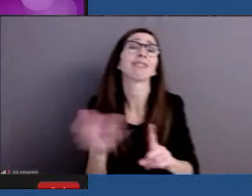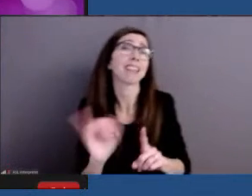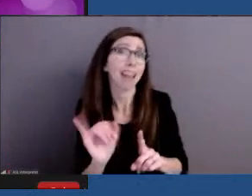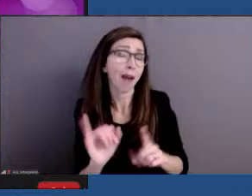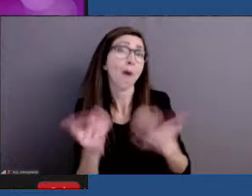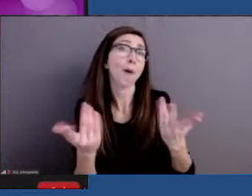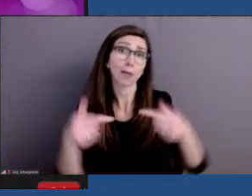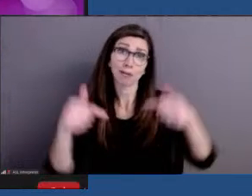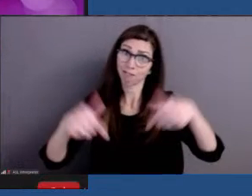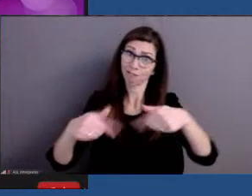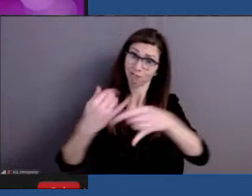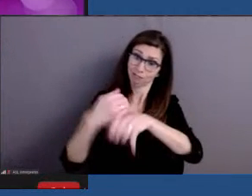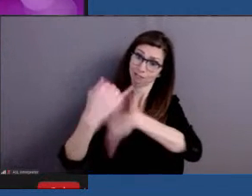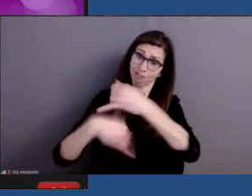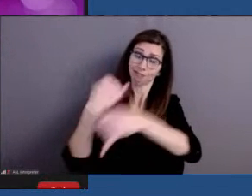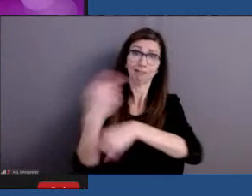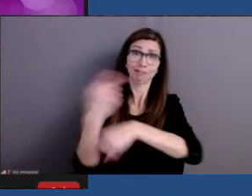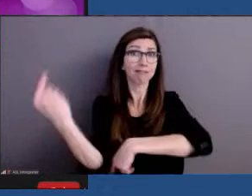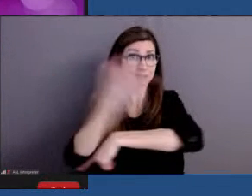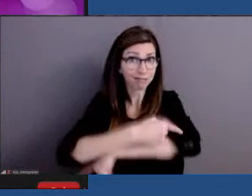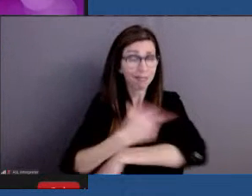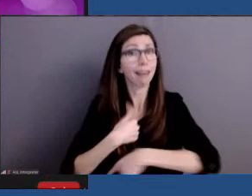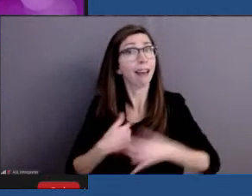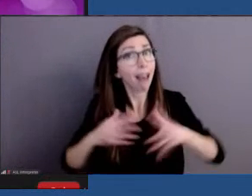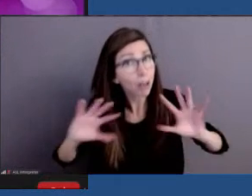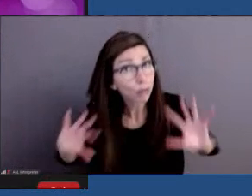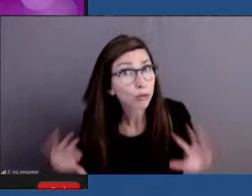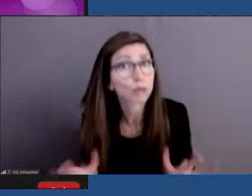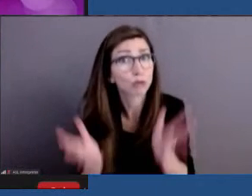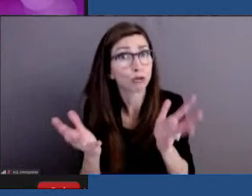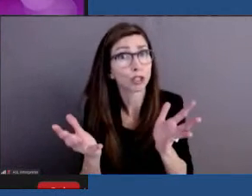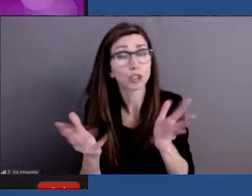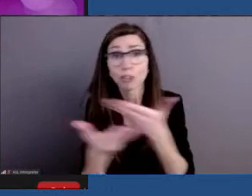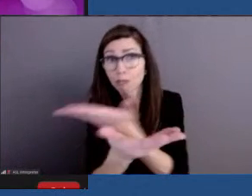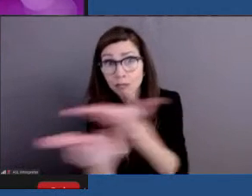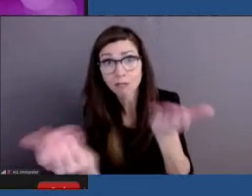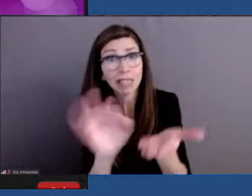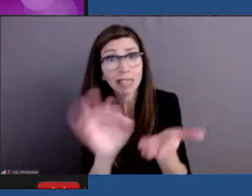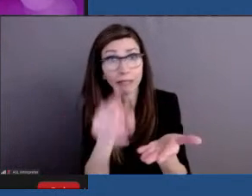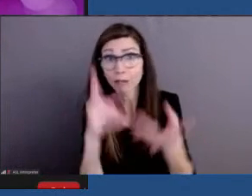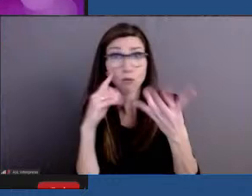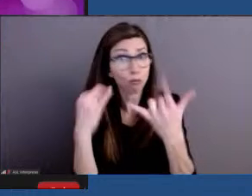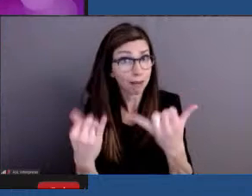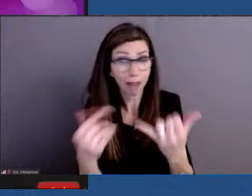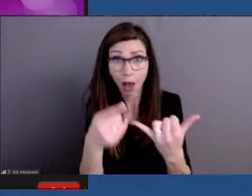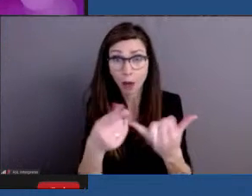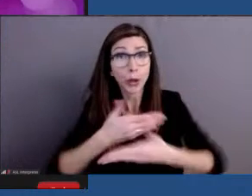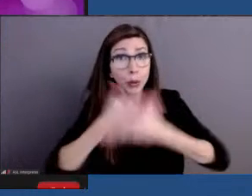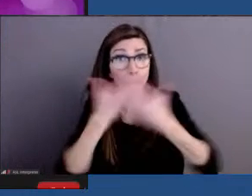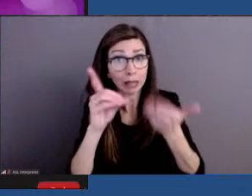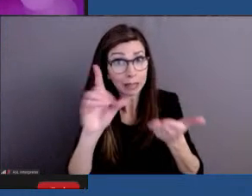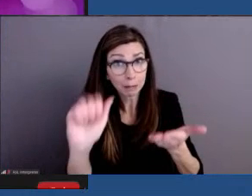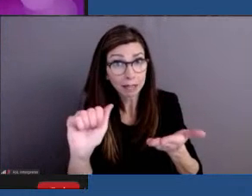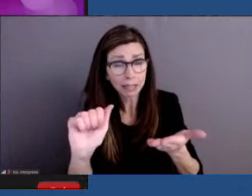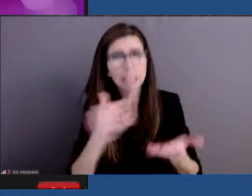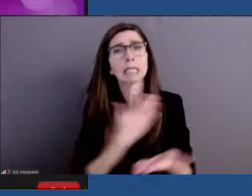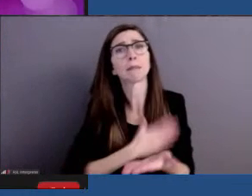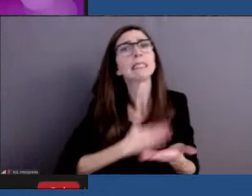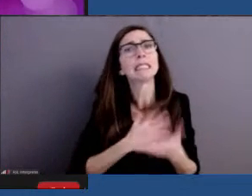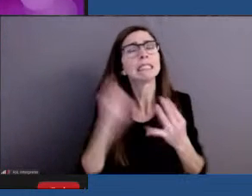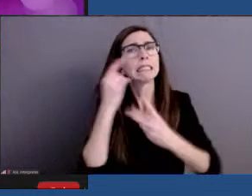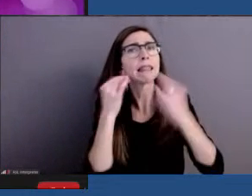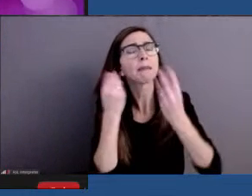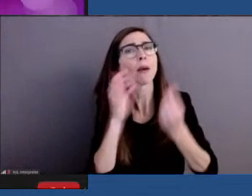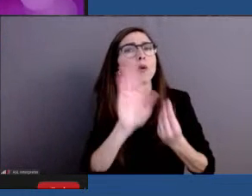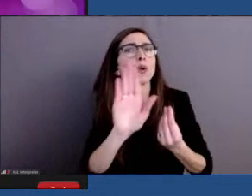encourage those of you who are currently without disabilities to reach out to your disabled neighbors, learn about